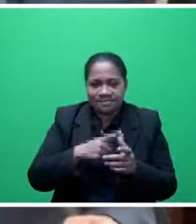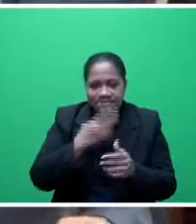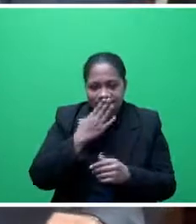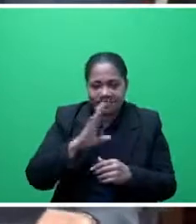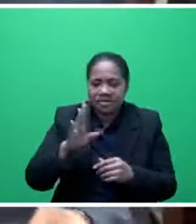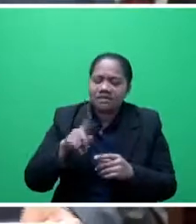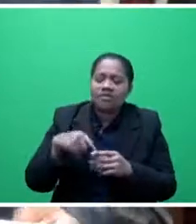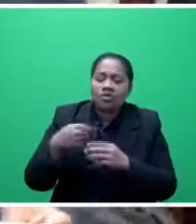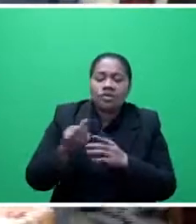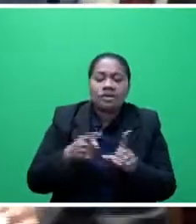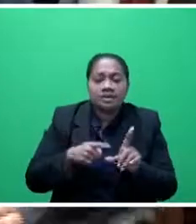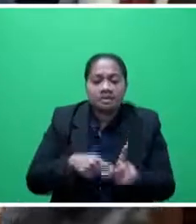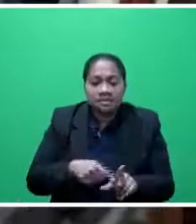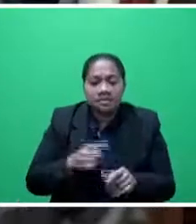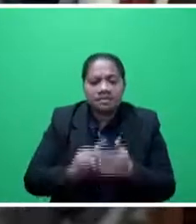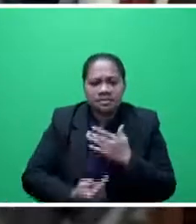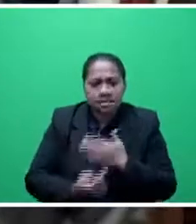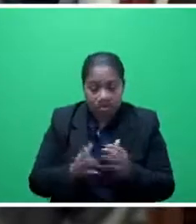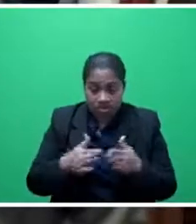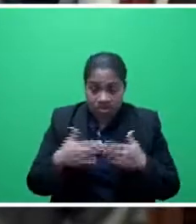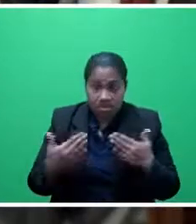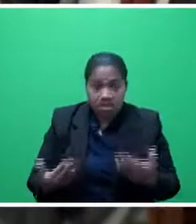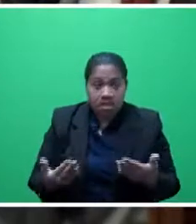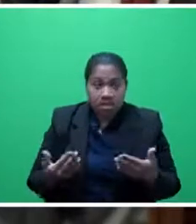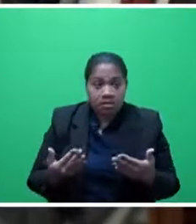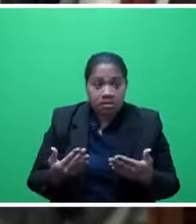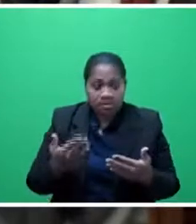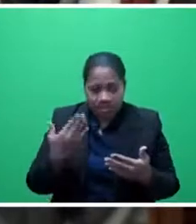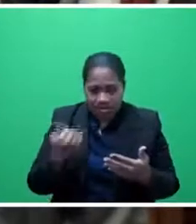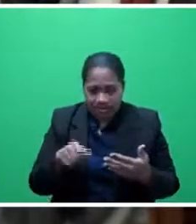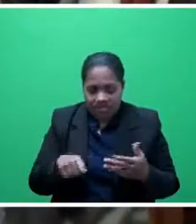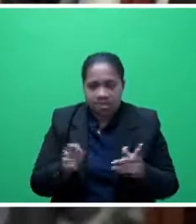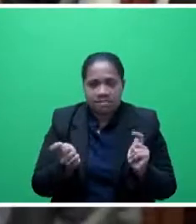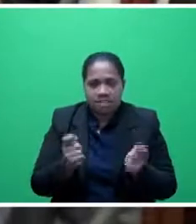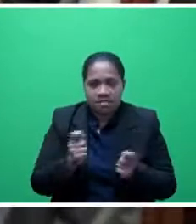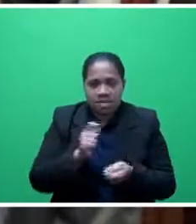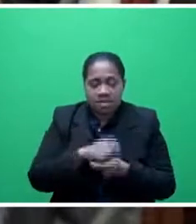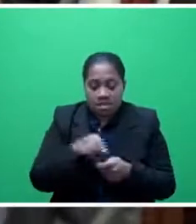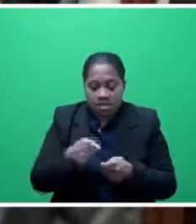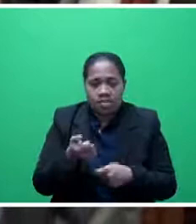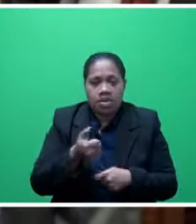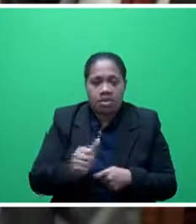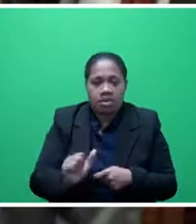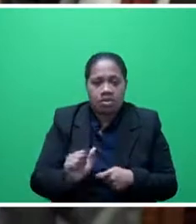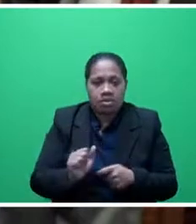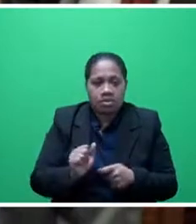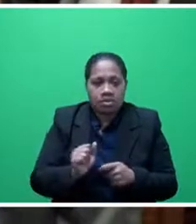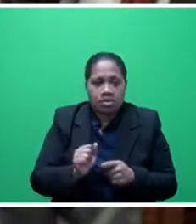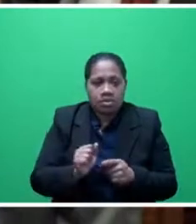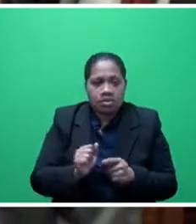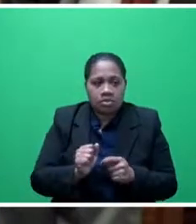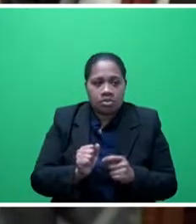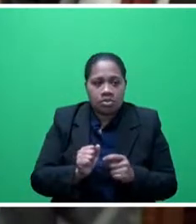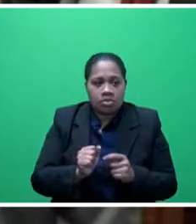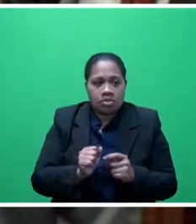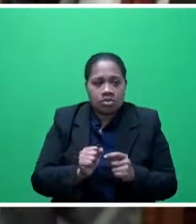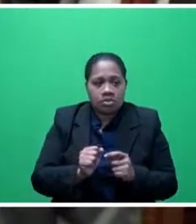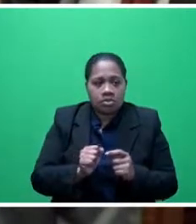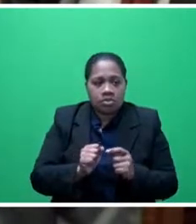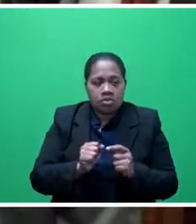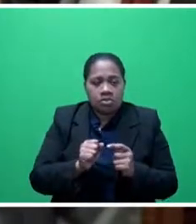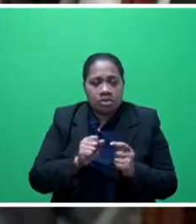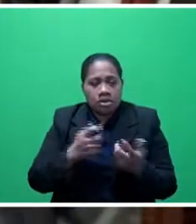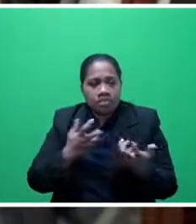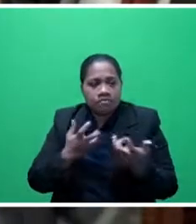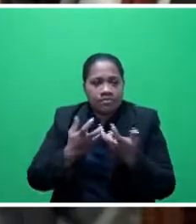year. Mr. Speaker, sir, we're now going to have this particular amendment that will allow the alignment of the financial year of the municipal